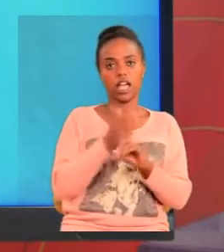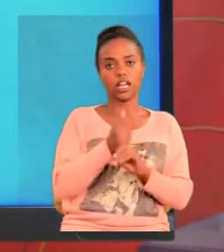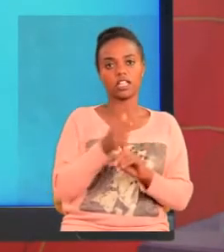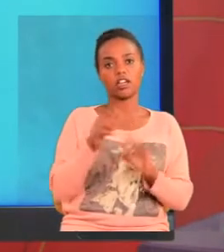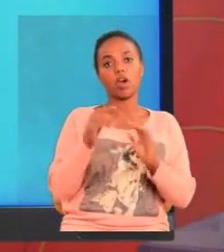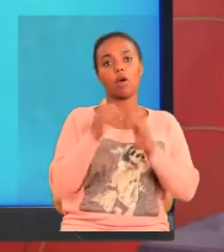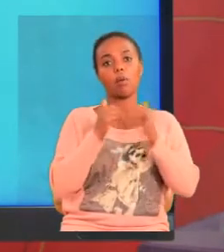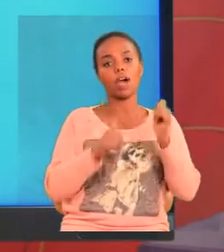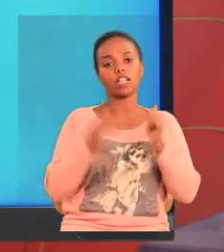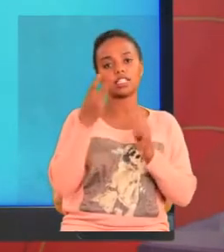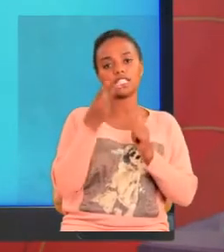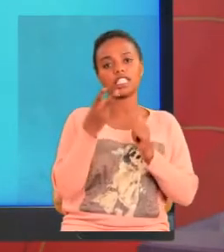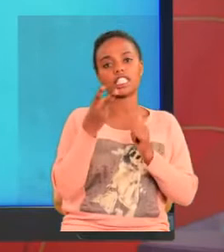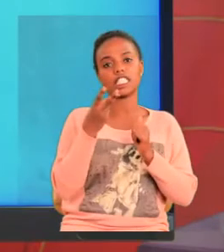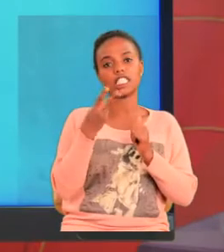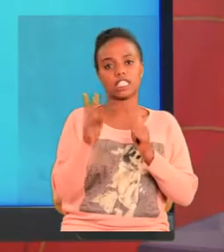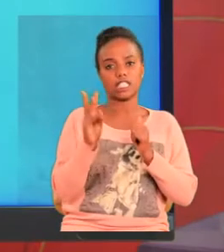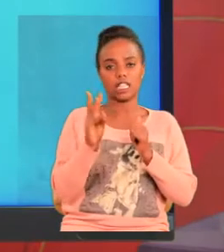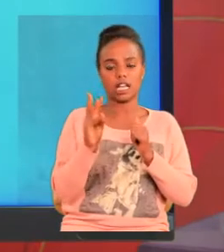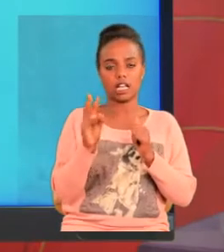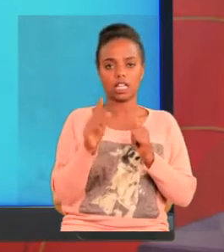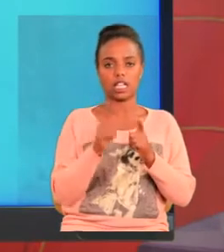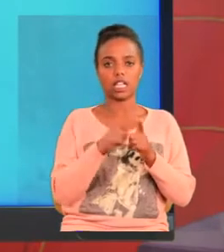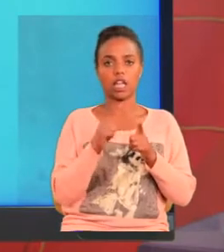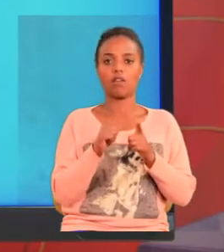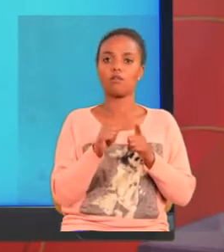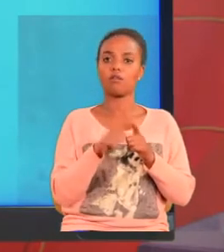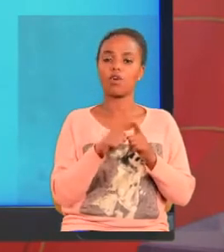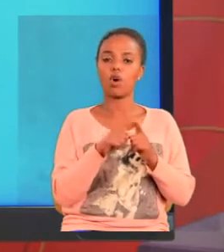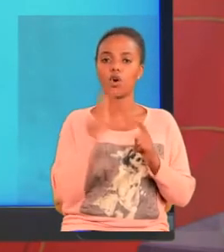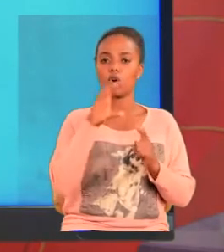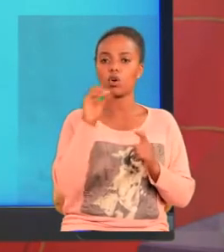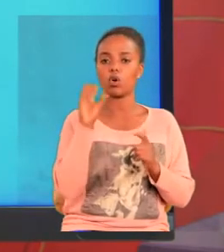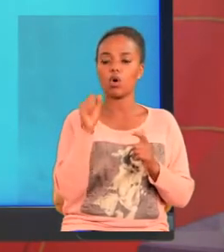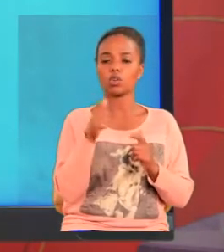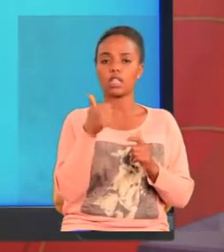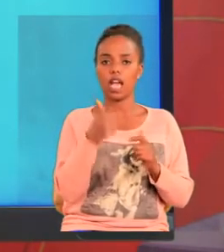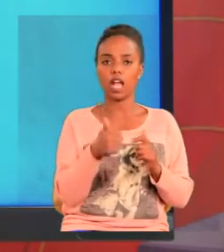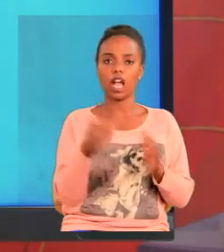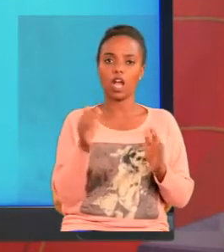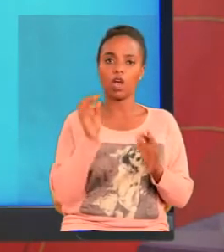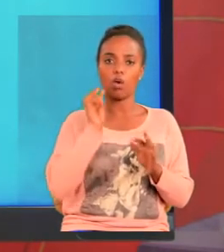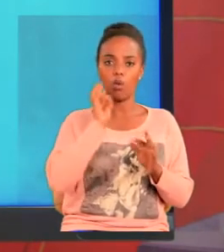minus 16. Therefore cosine of A will be,